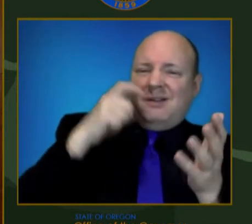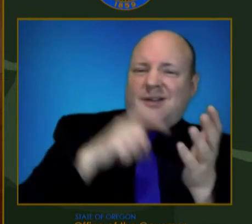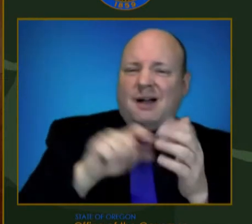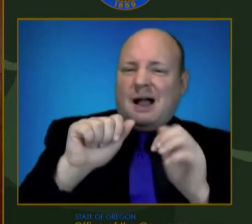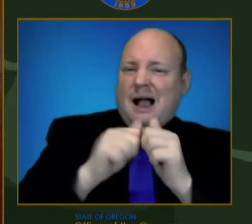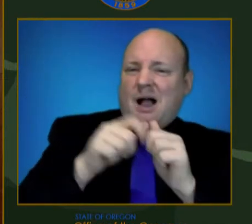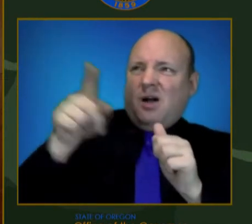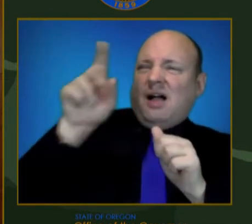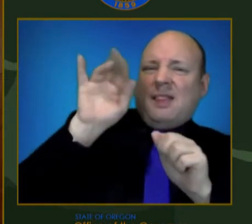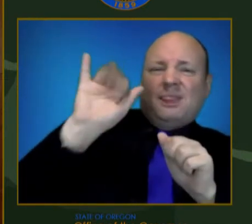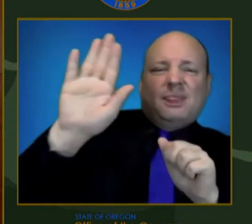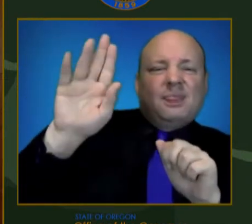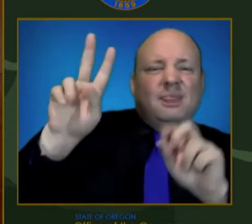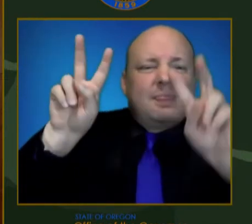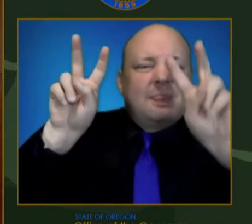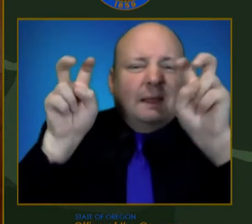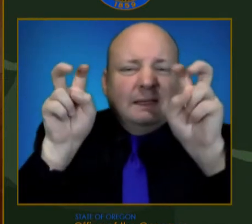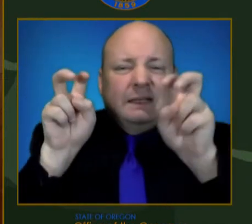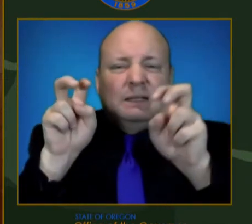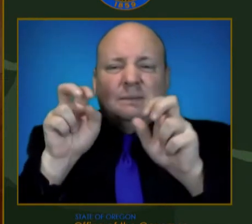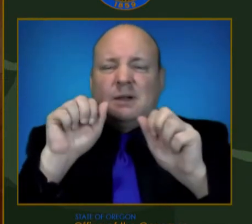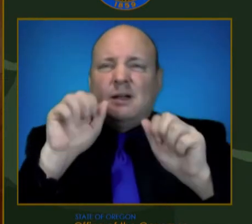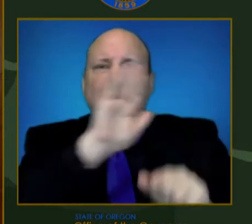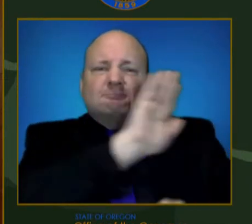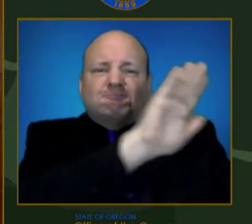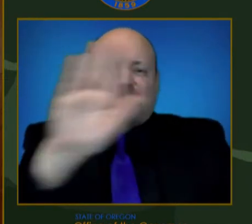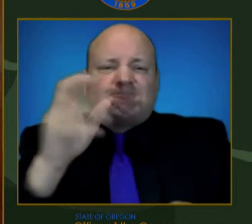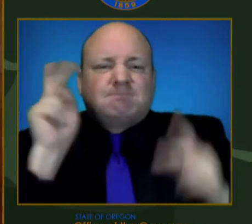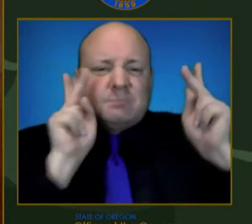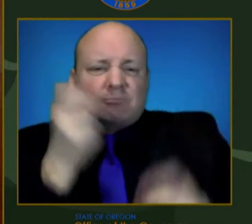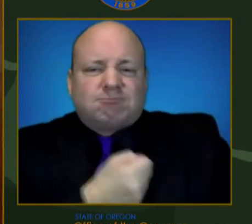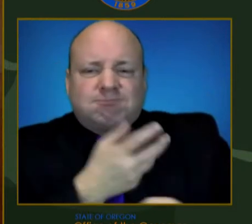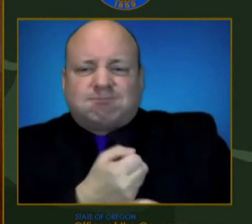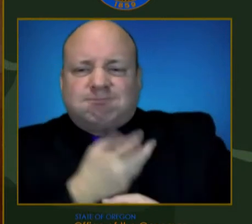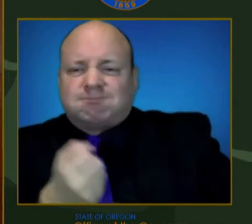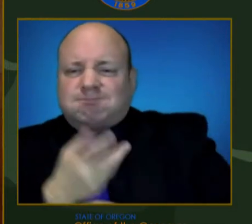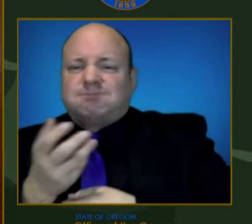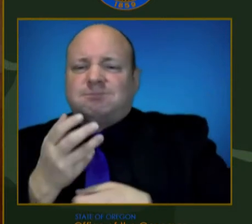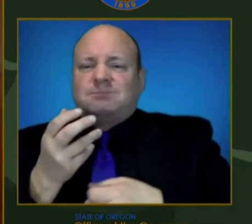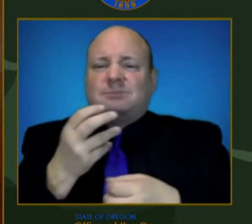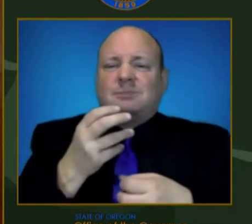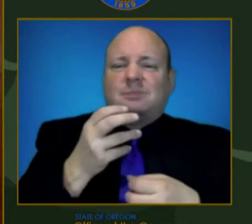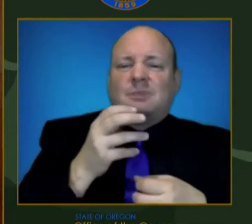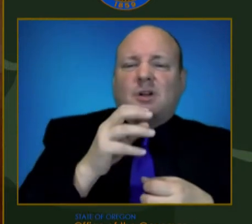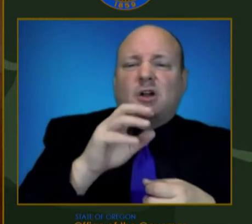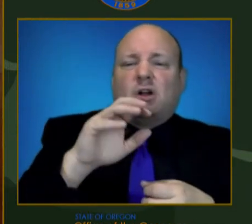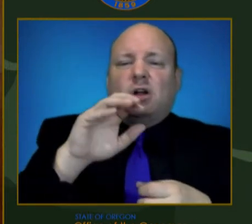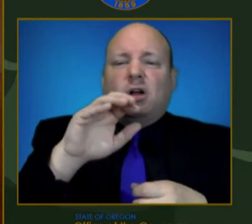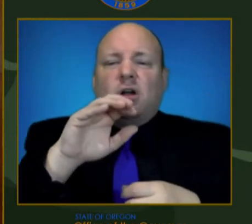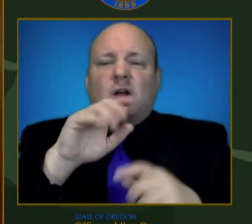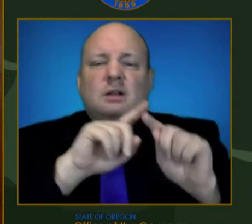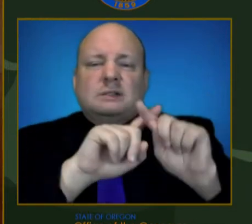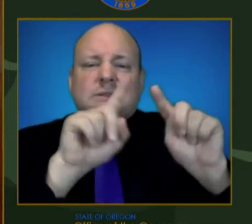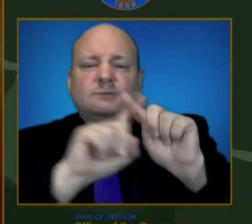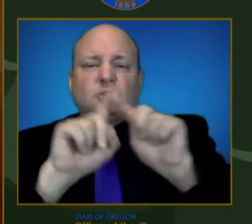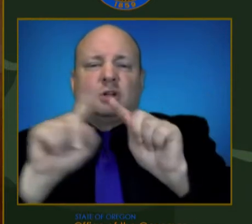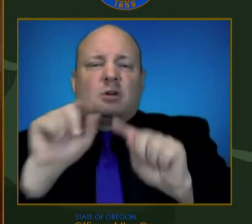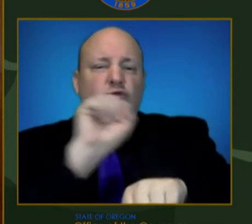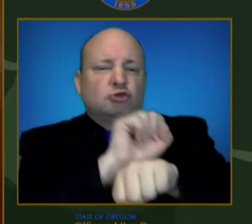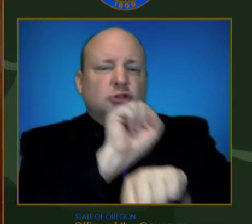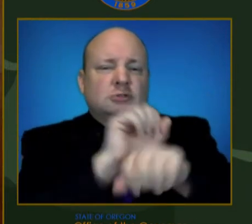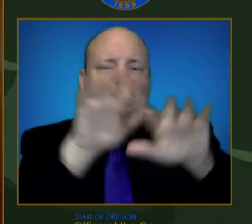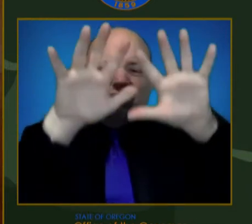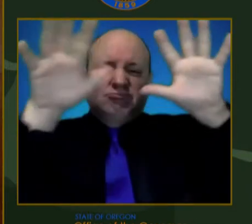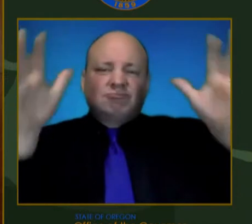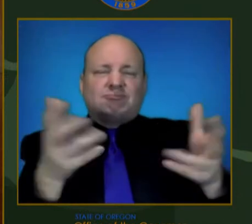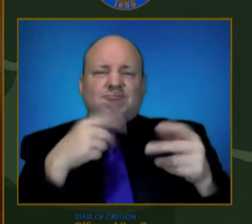every single issue the RJC focused on. Our workforce system was broken. Even